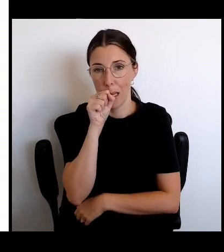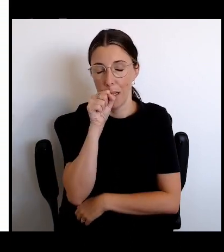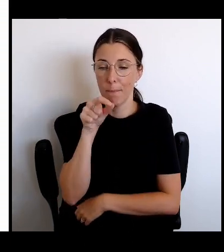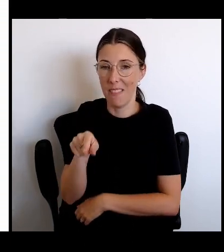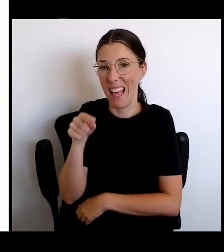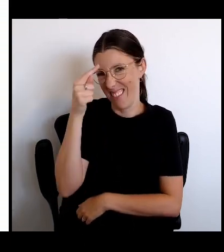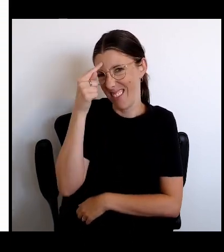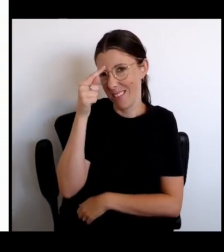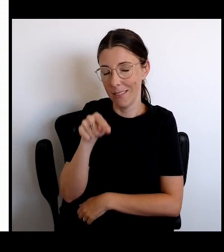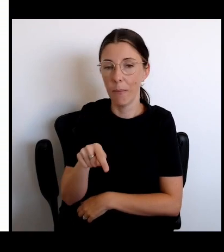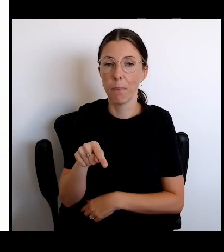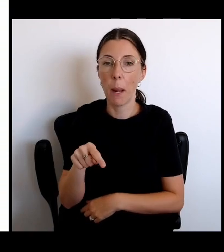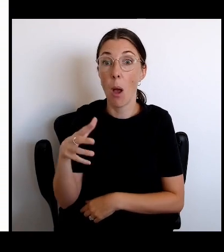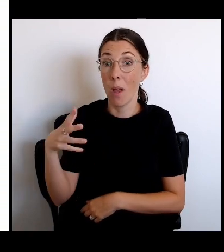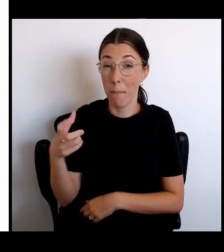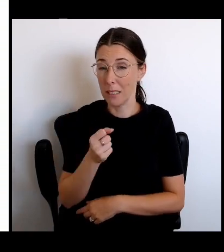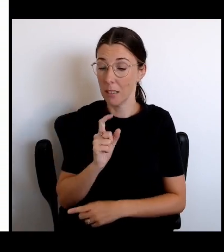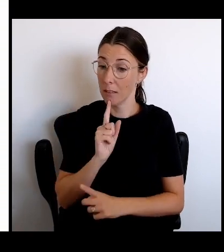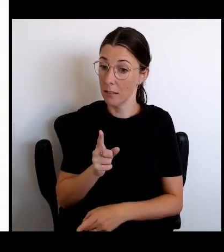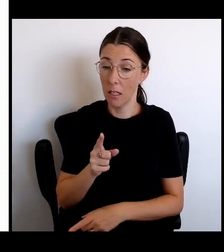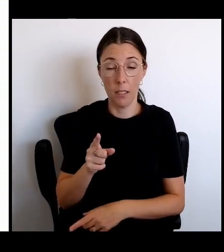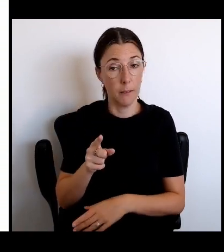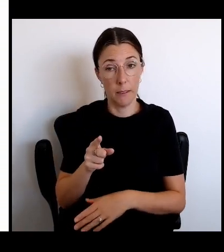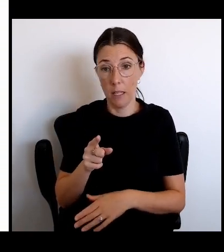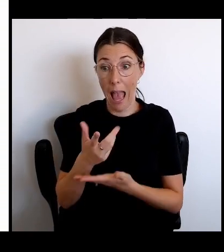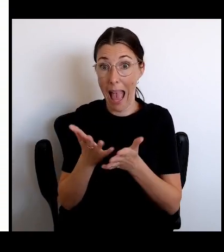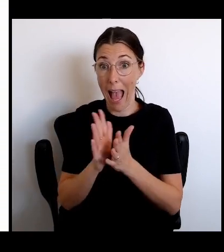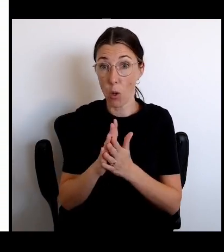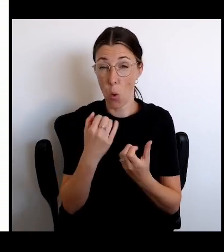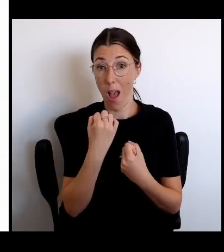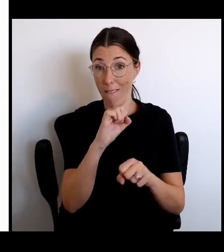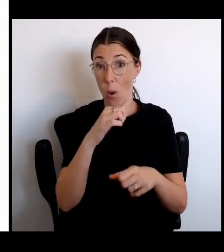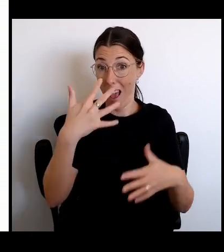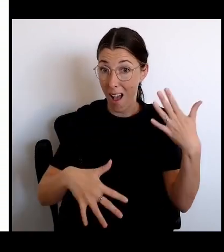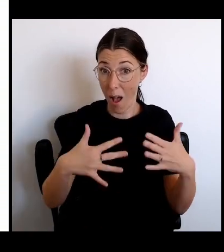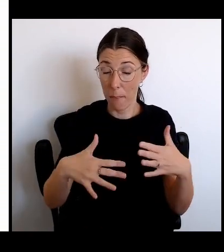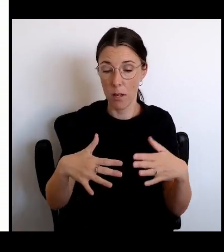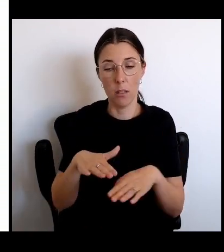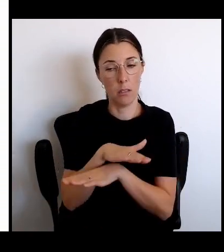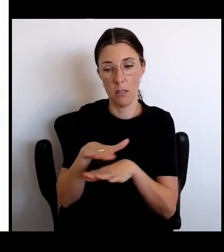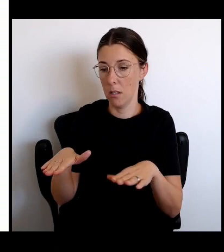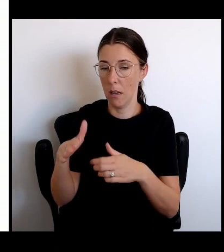actually you need to not vape in order to avoid all of the harms that come from vaping and addiction.